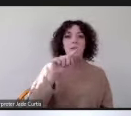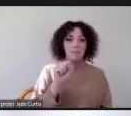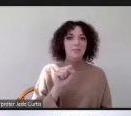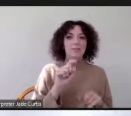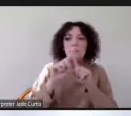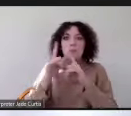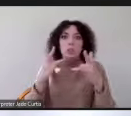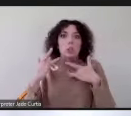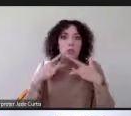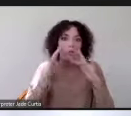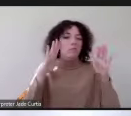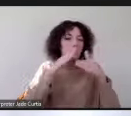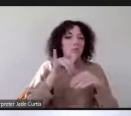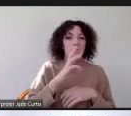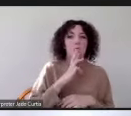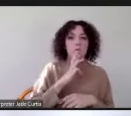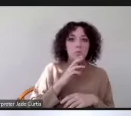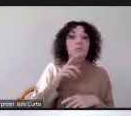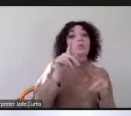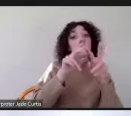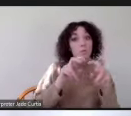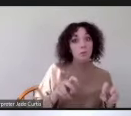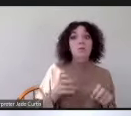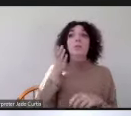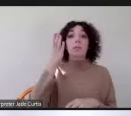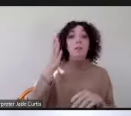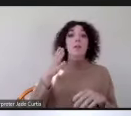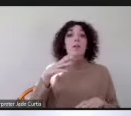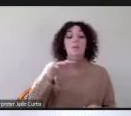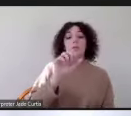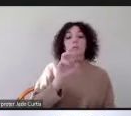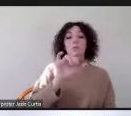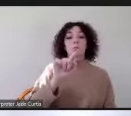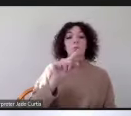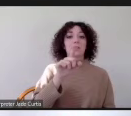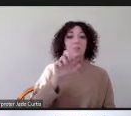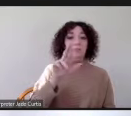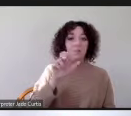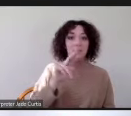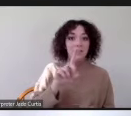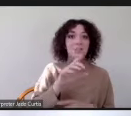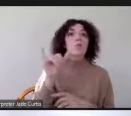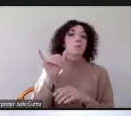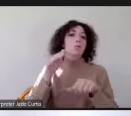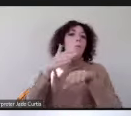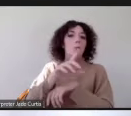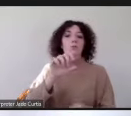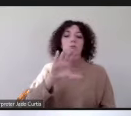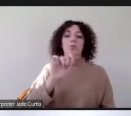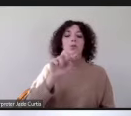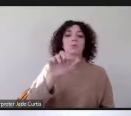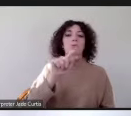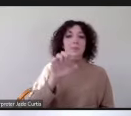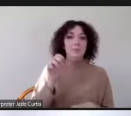postdoctoral researcher in Switzerland and a postdoctoral fellow in Montreal, Canada, and received